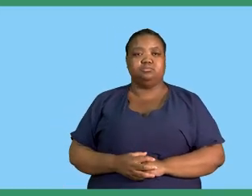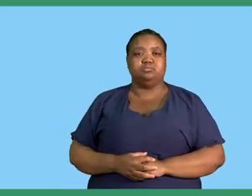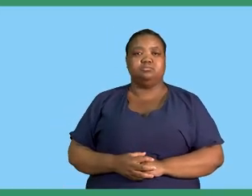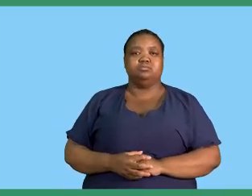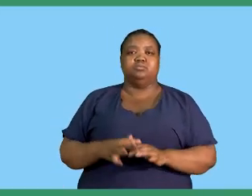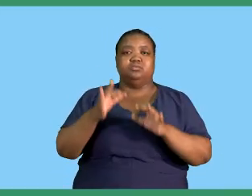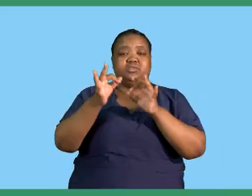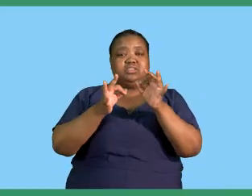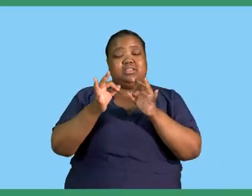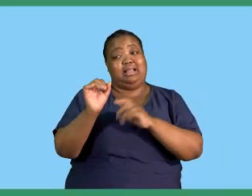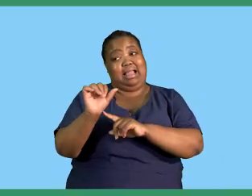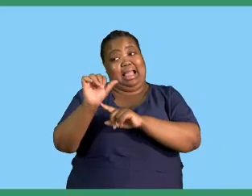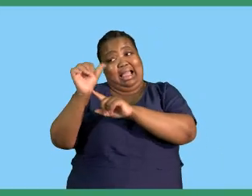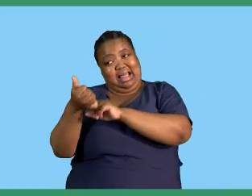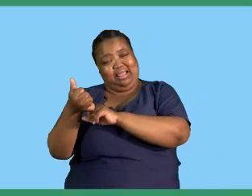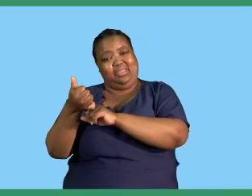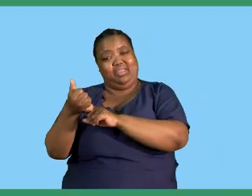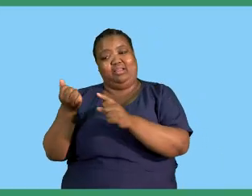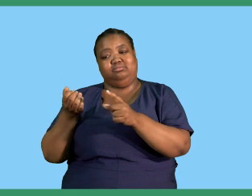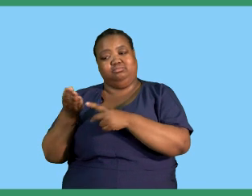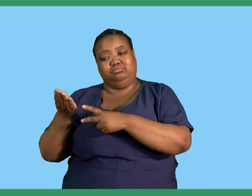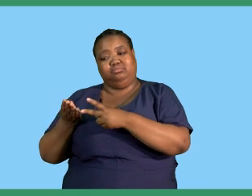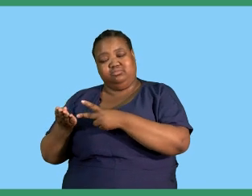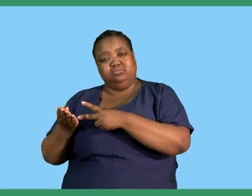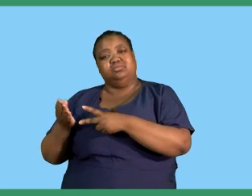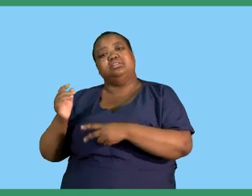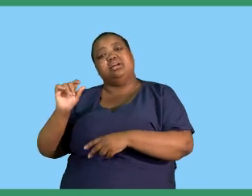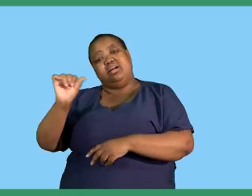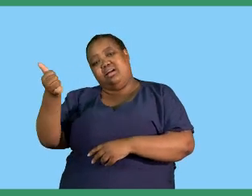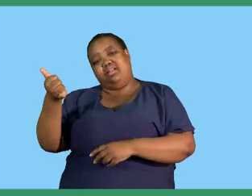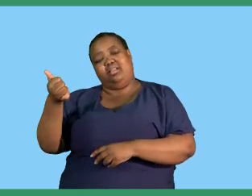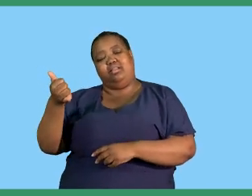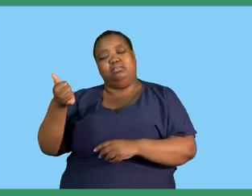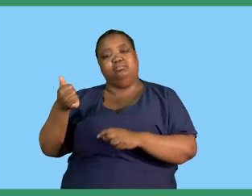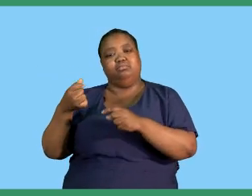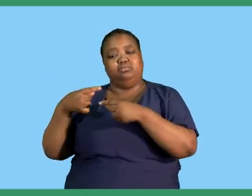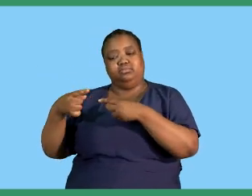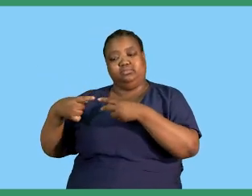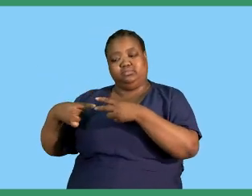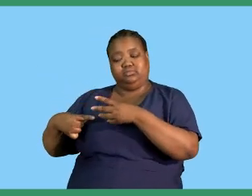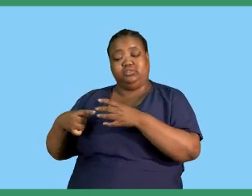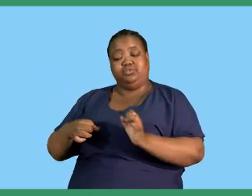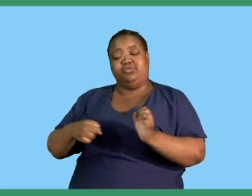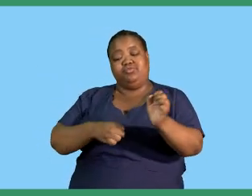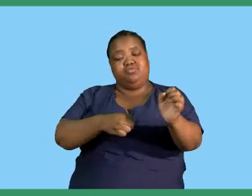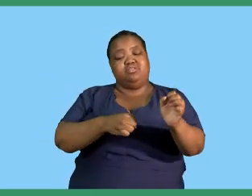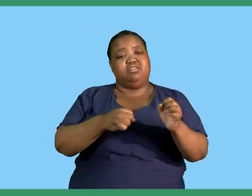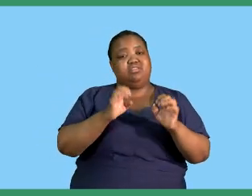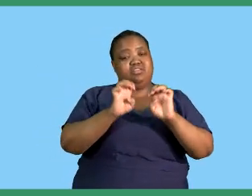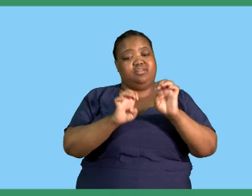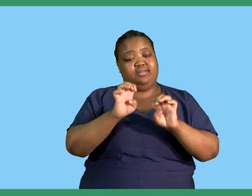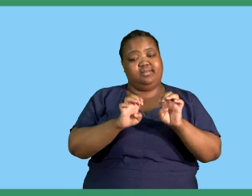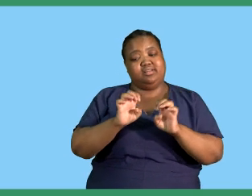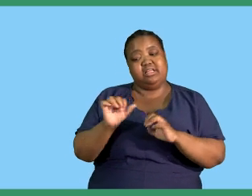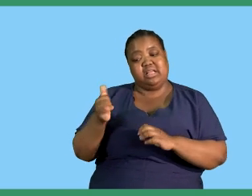other steps. Don't forget, other is very important. Explain other steps in strategy evaluation that could be